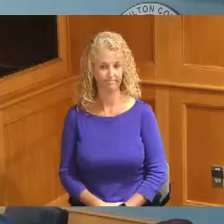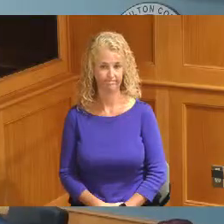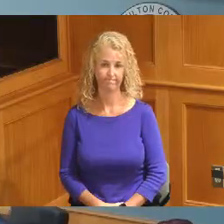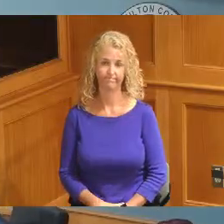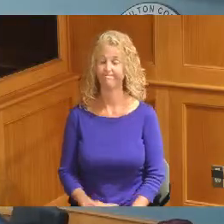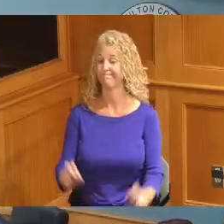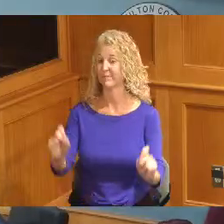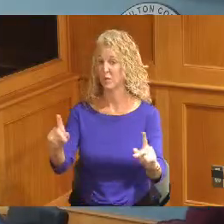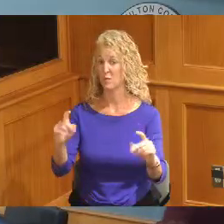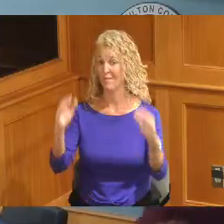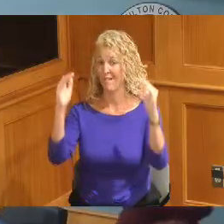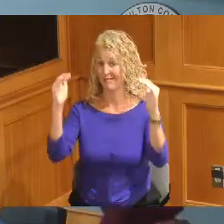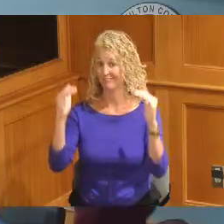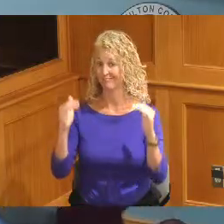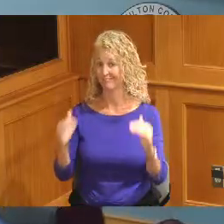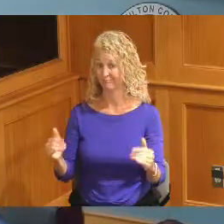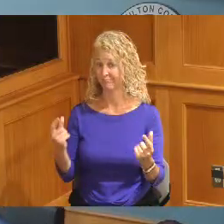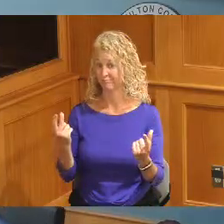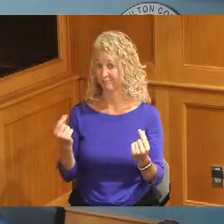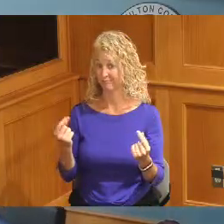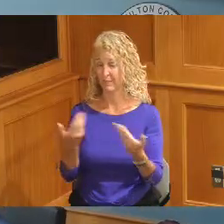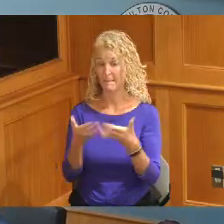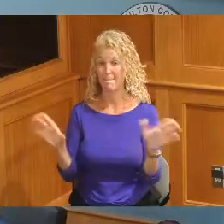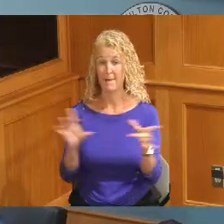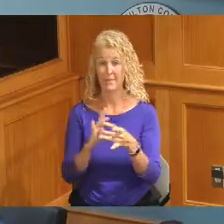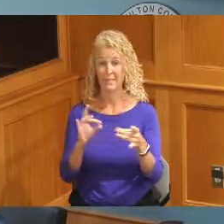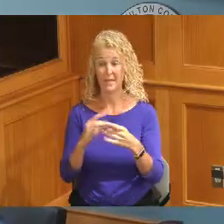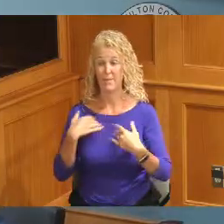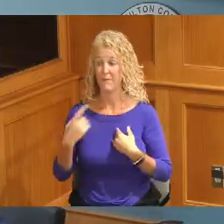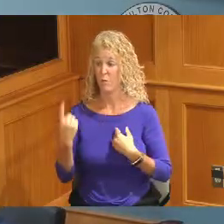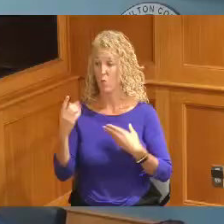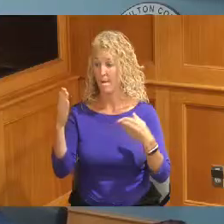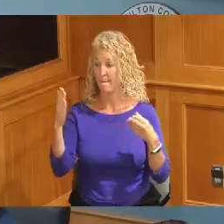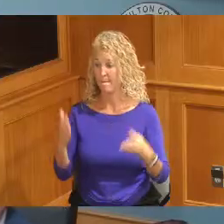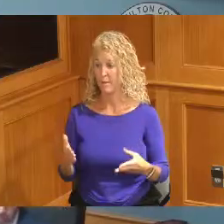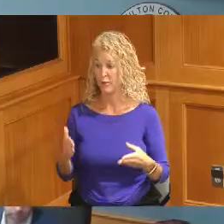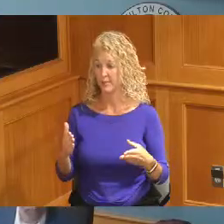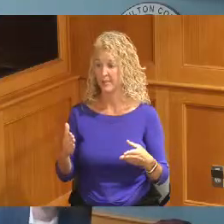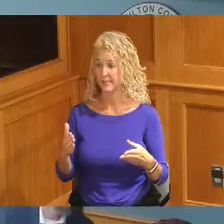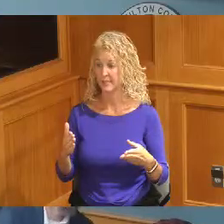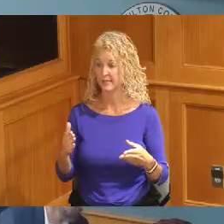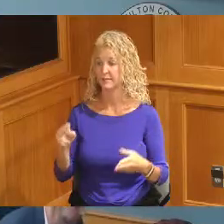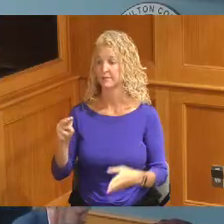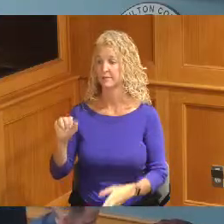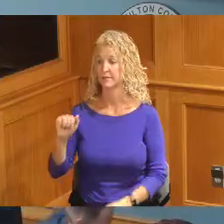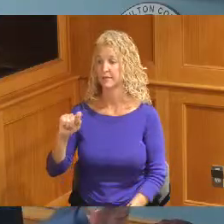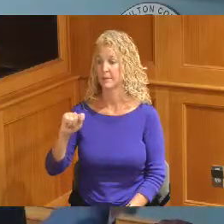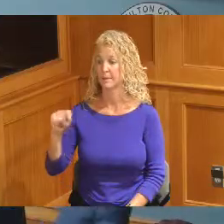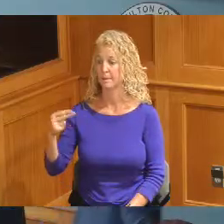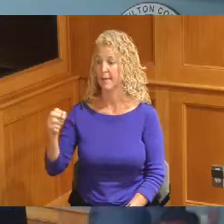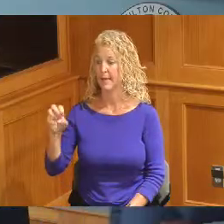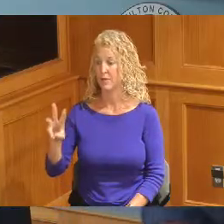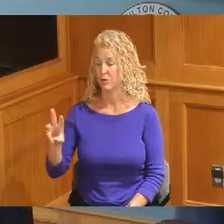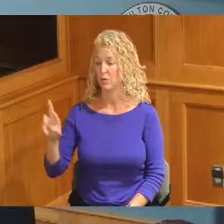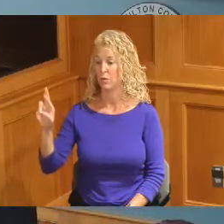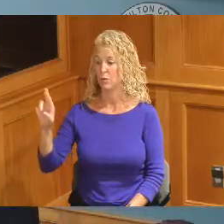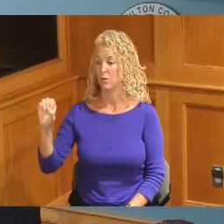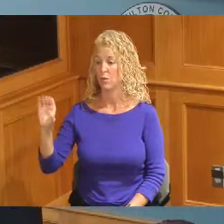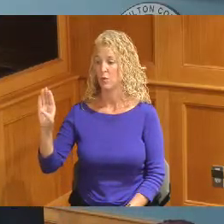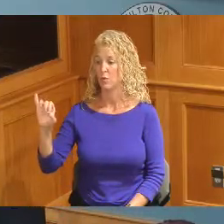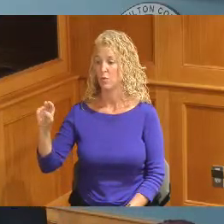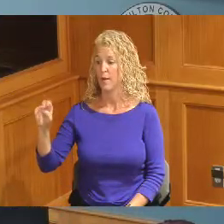All right, our next order of business is public comment. We have one speaker's card from Matthew Robinson.